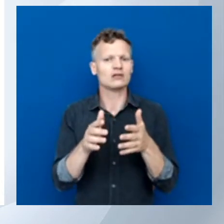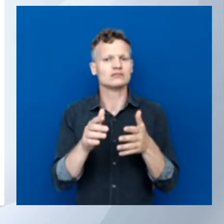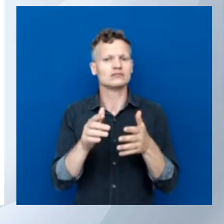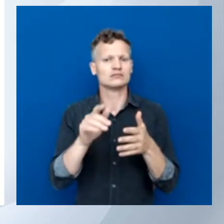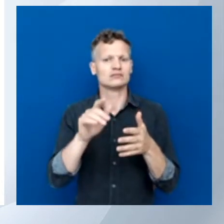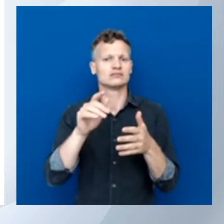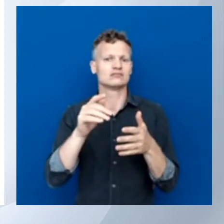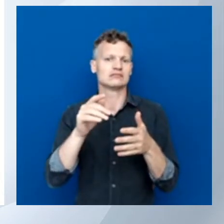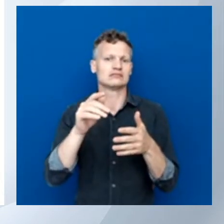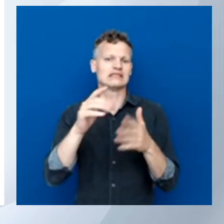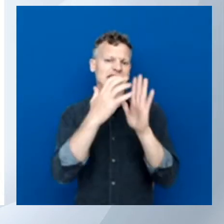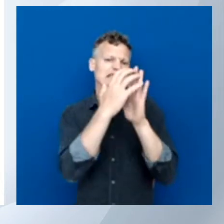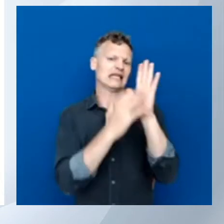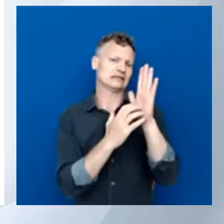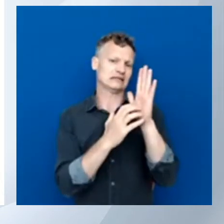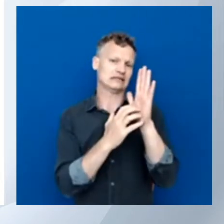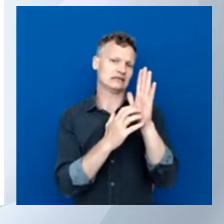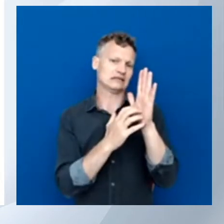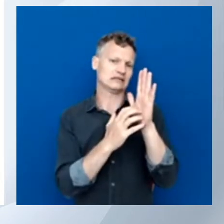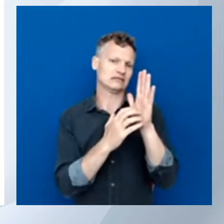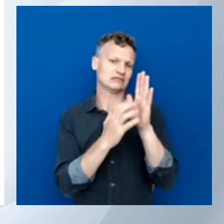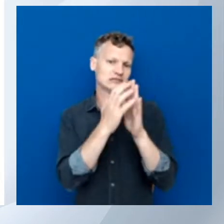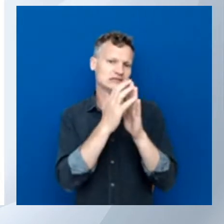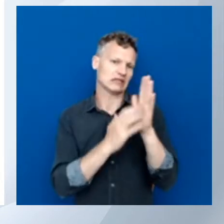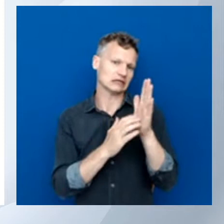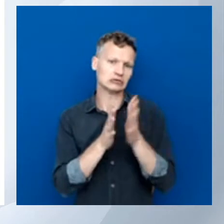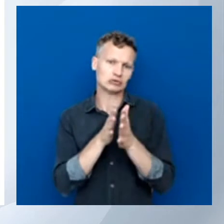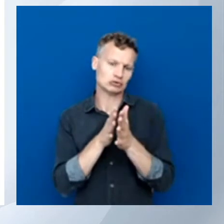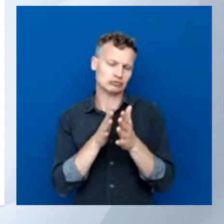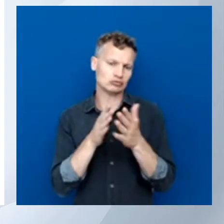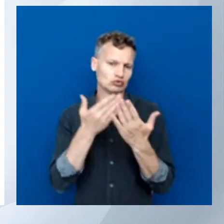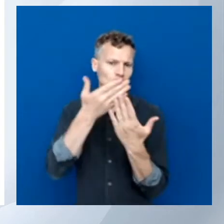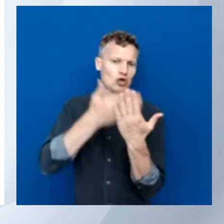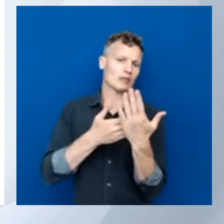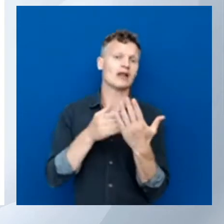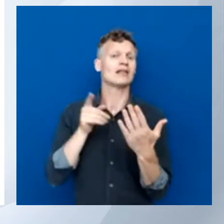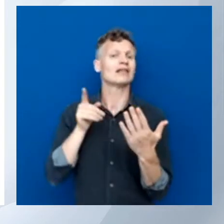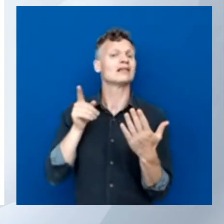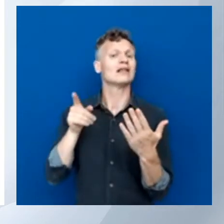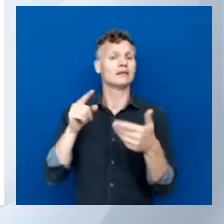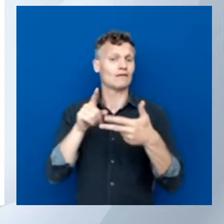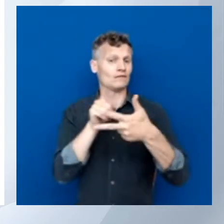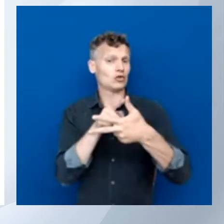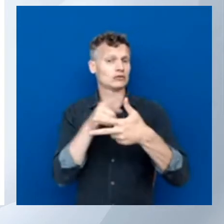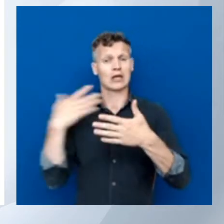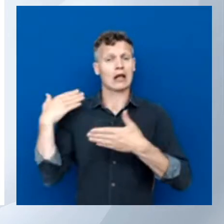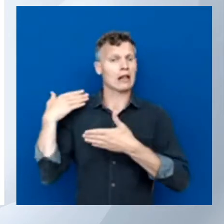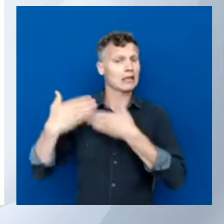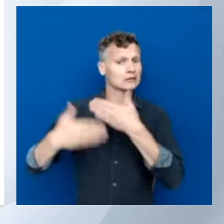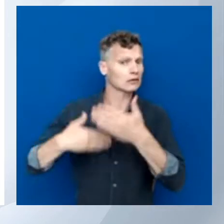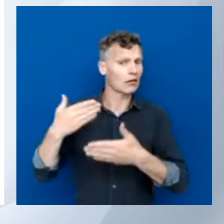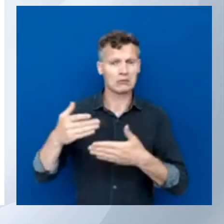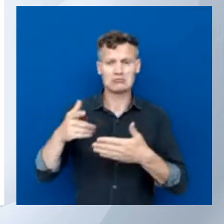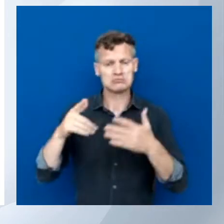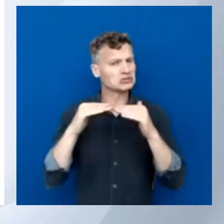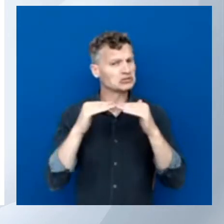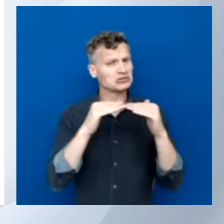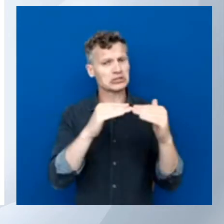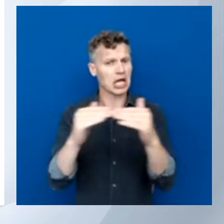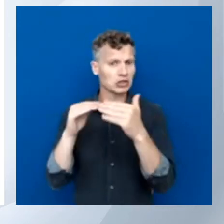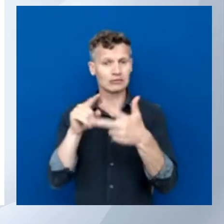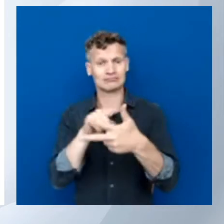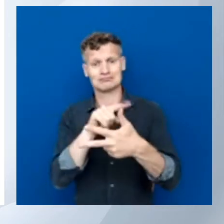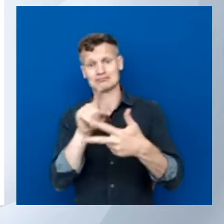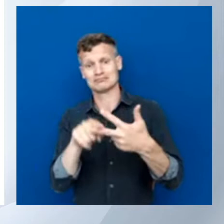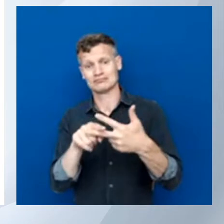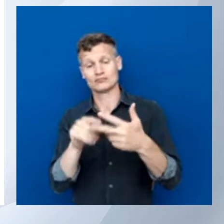text explainer, which is a standard set of glassbox models. We have this unified information explainer, which is a post hoc